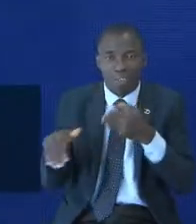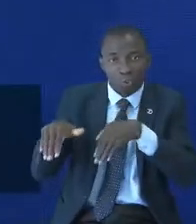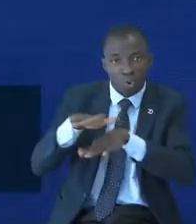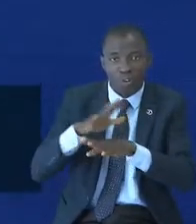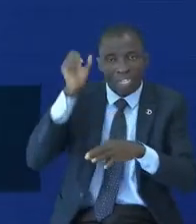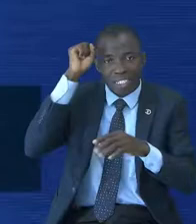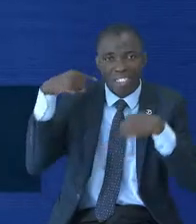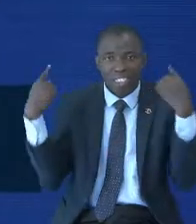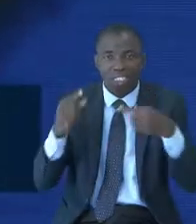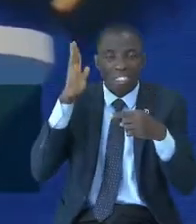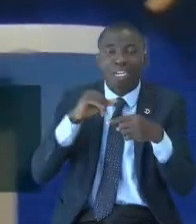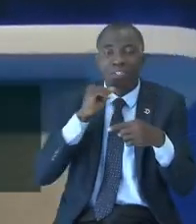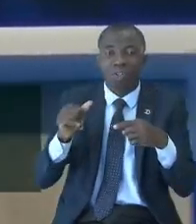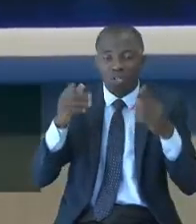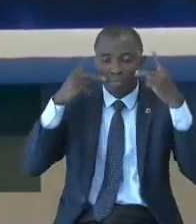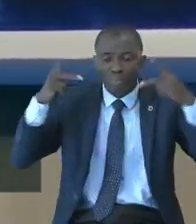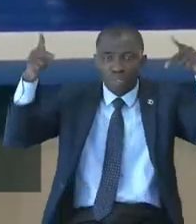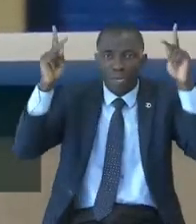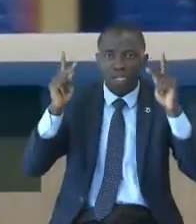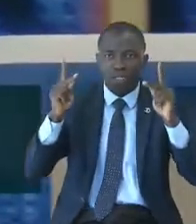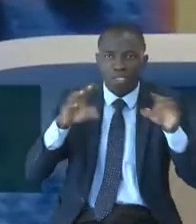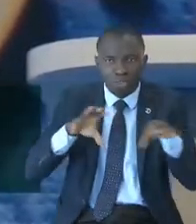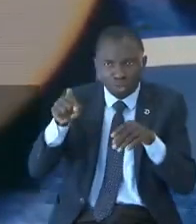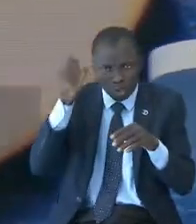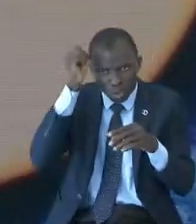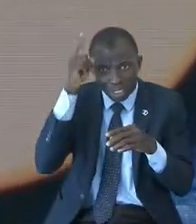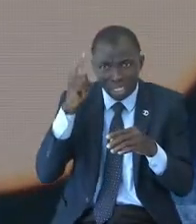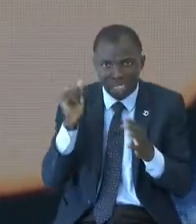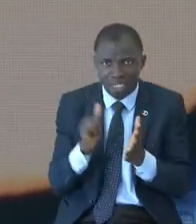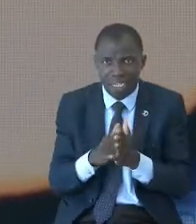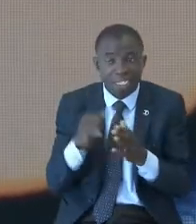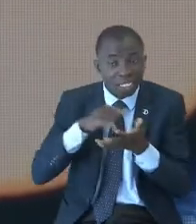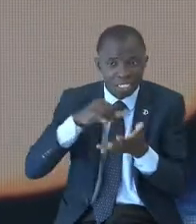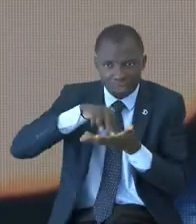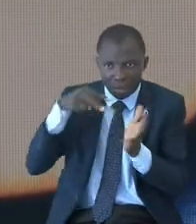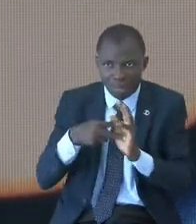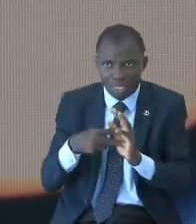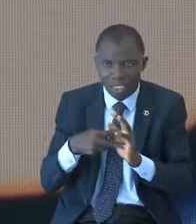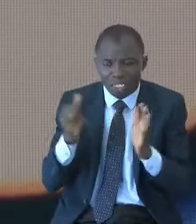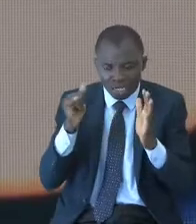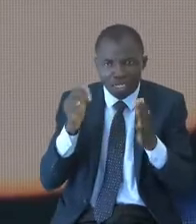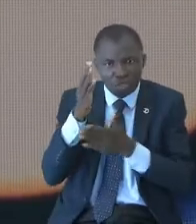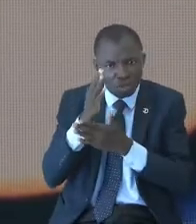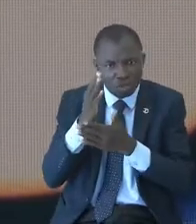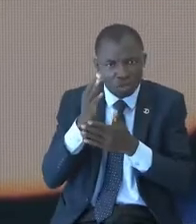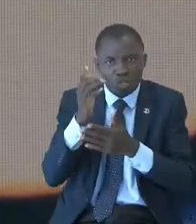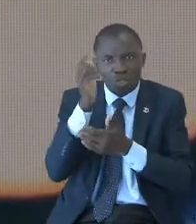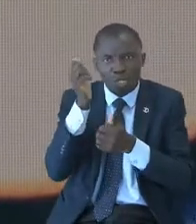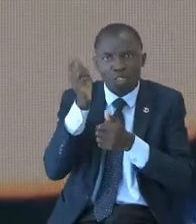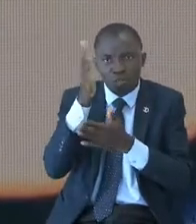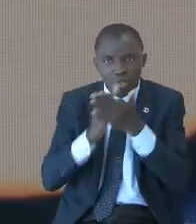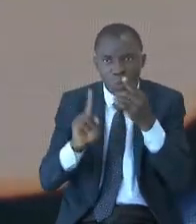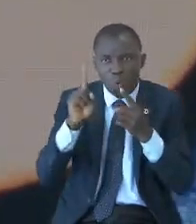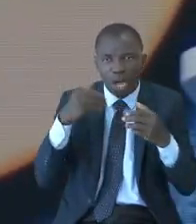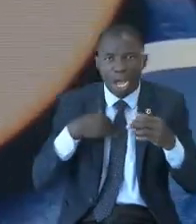not prosper. You understand that? It means somebody has done evil,